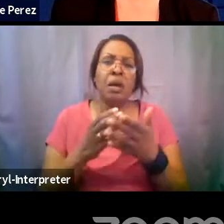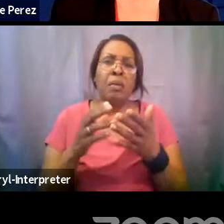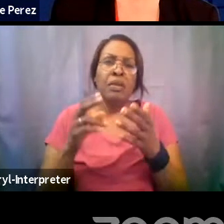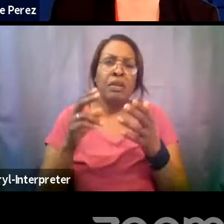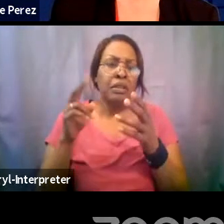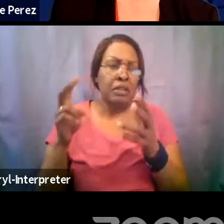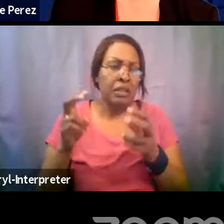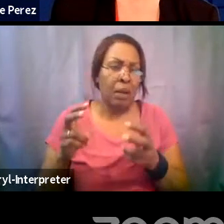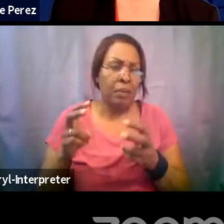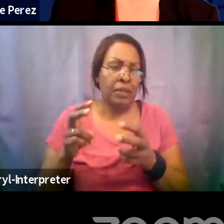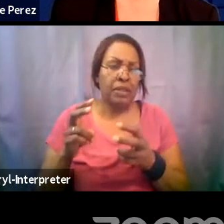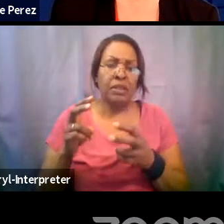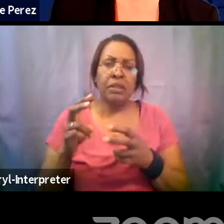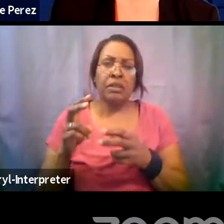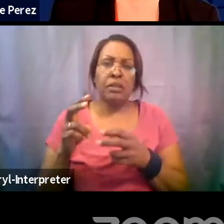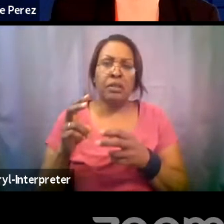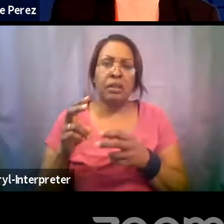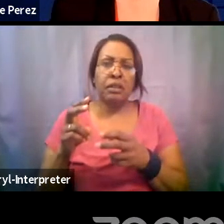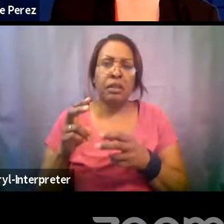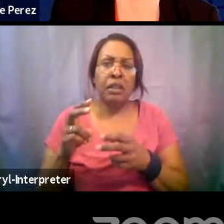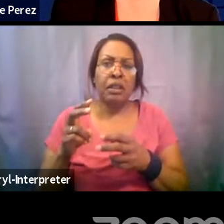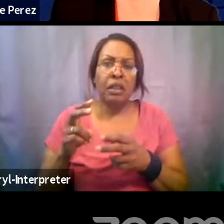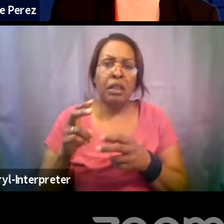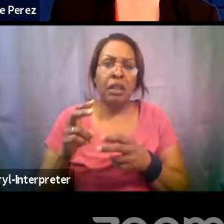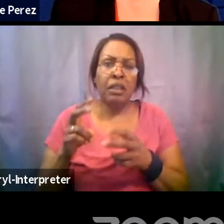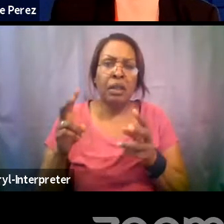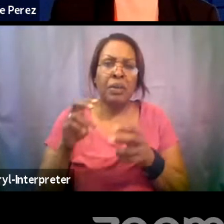topics in the ATSA.